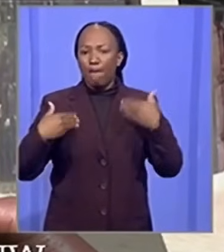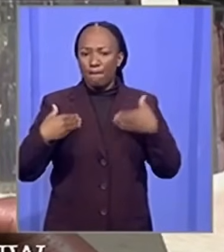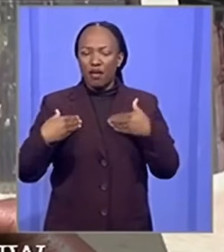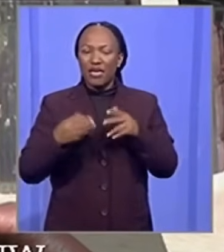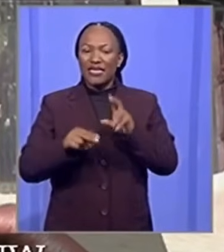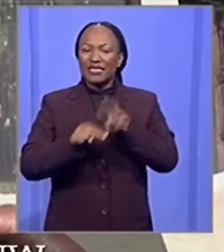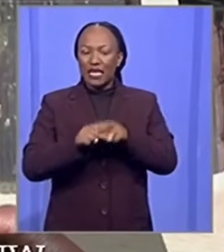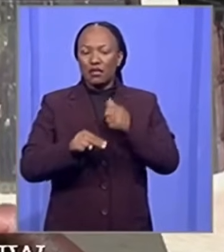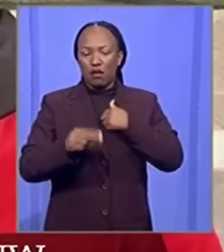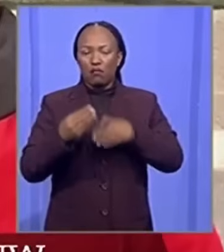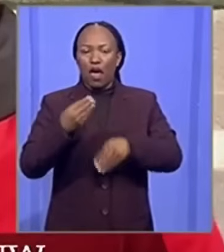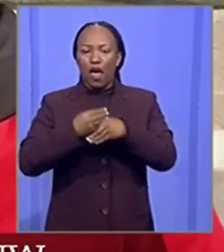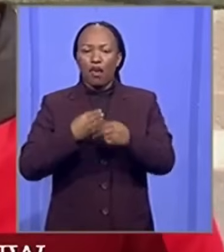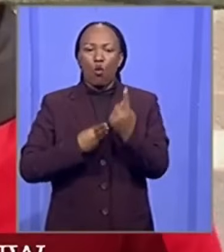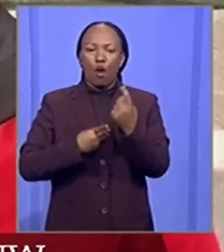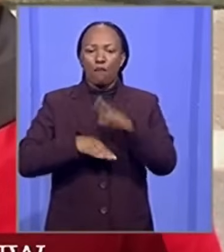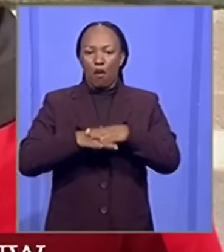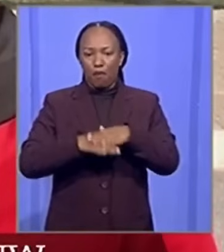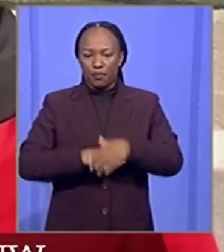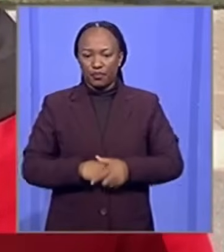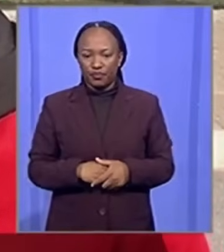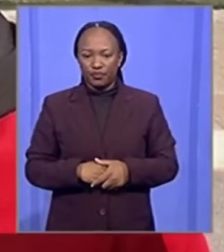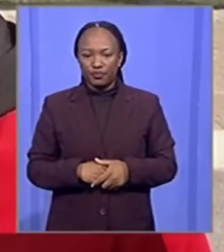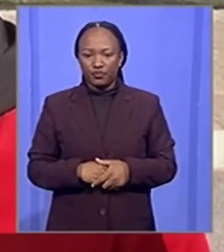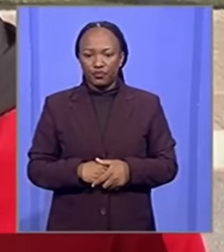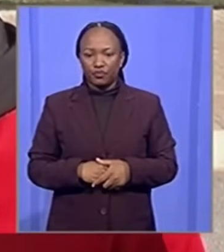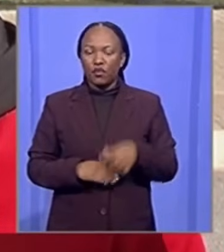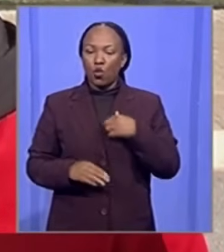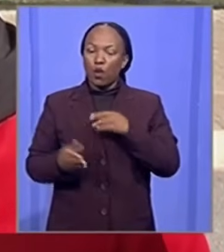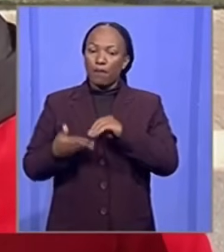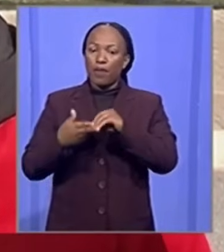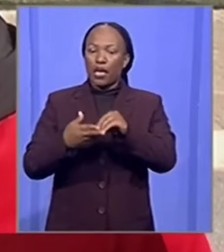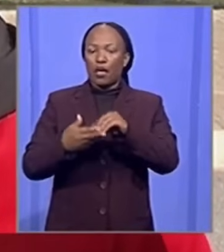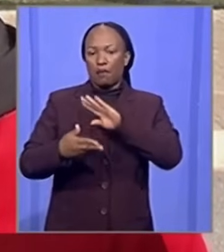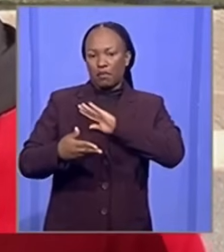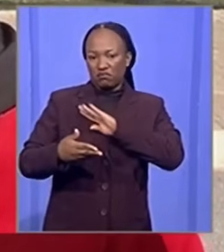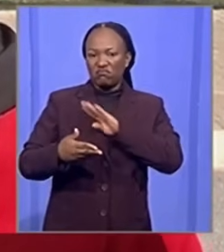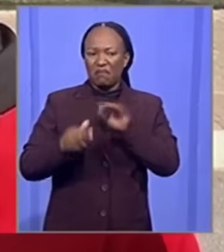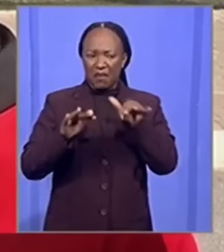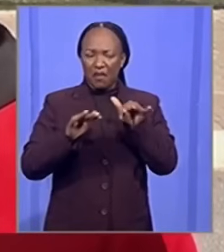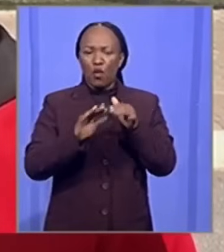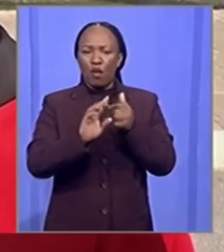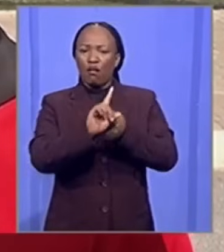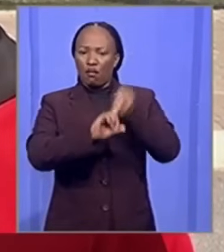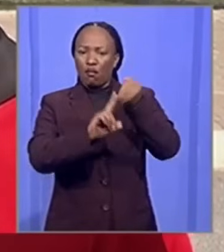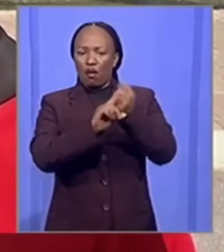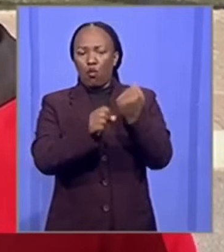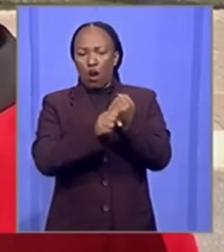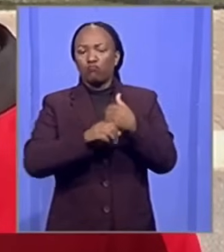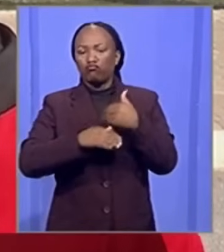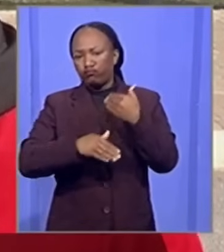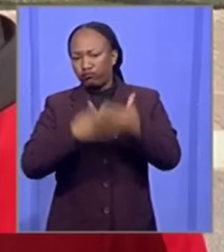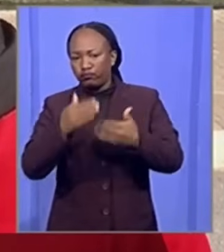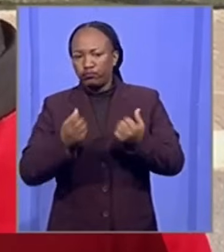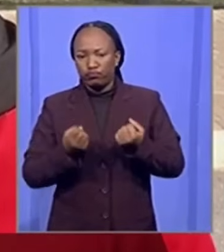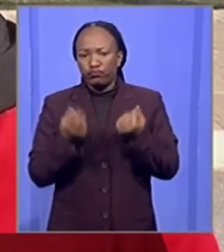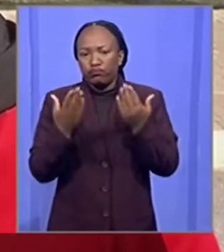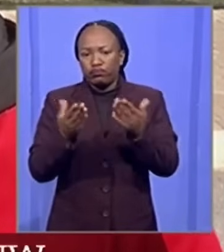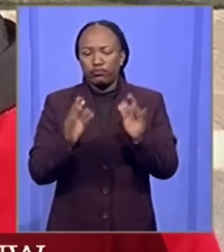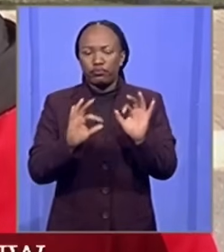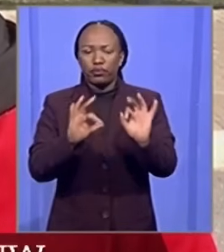CTA1 mo kokoanope o molao. Re tlisa masole a lo re nga tla netefatsa gore mmereko o tswela pele ebile o iriwa ka mananego